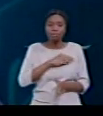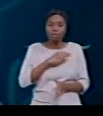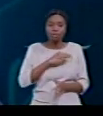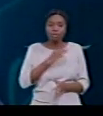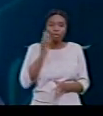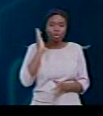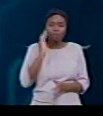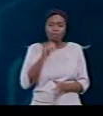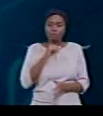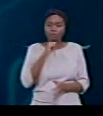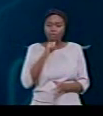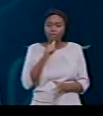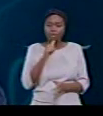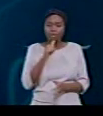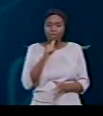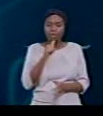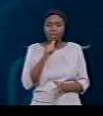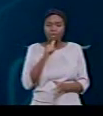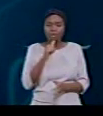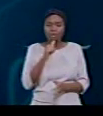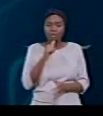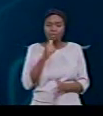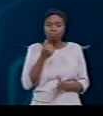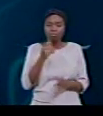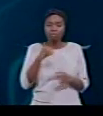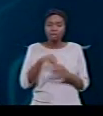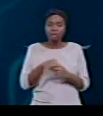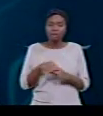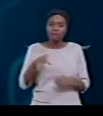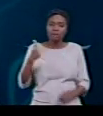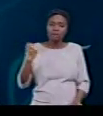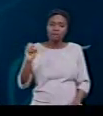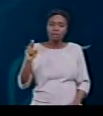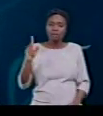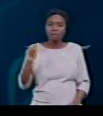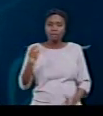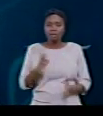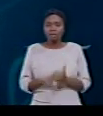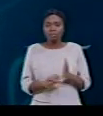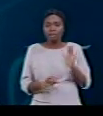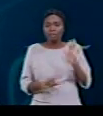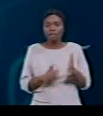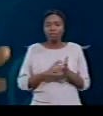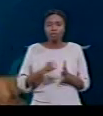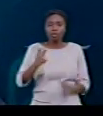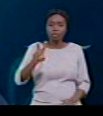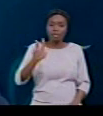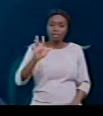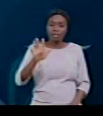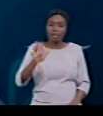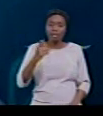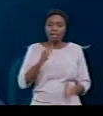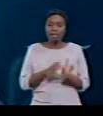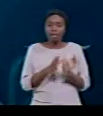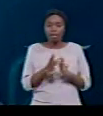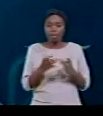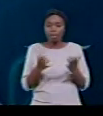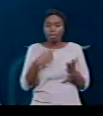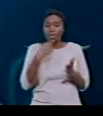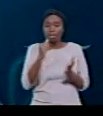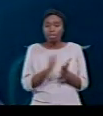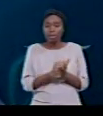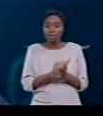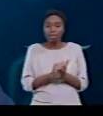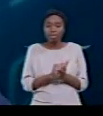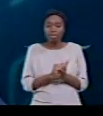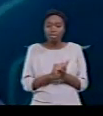people. In Deuteronomy chapter 33, verse 25, the Bible says, thy